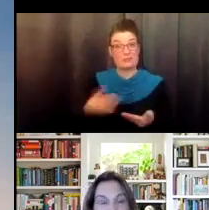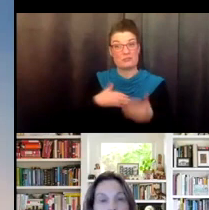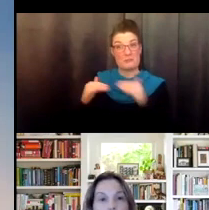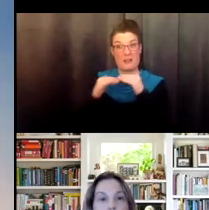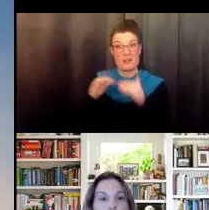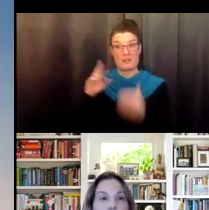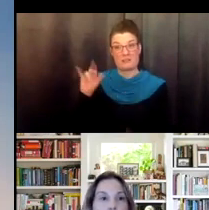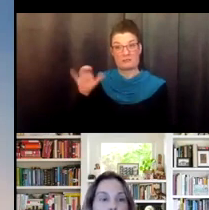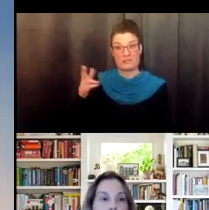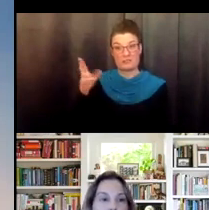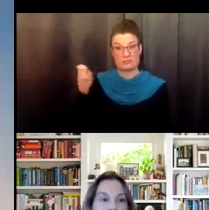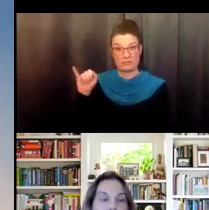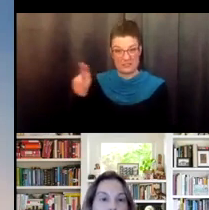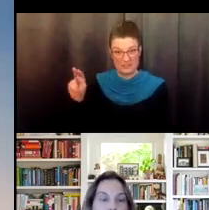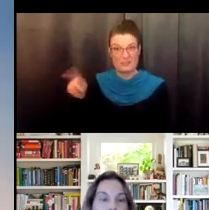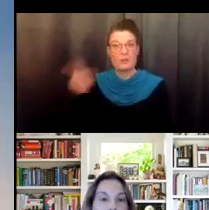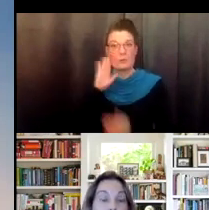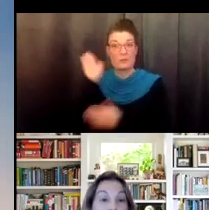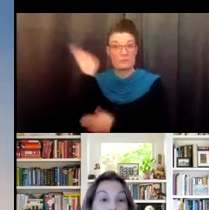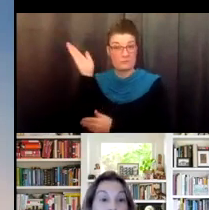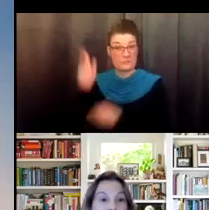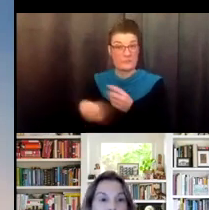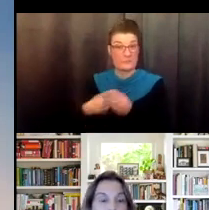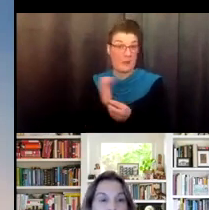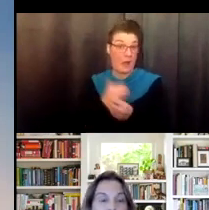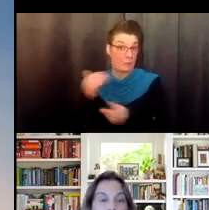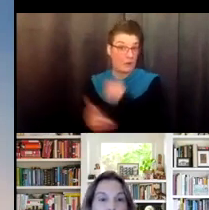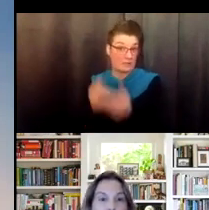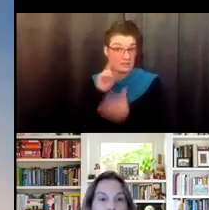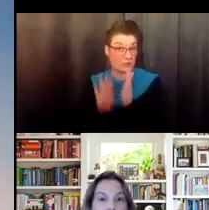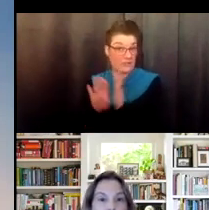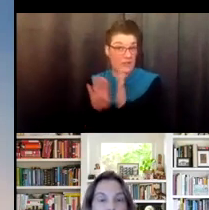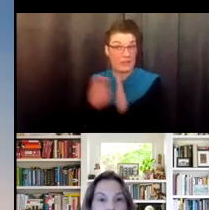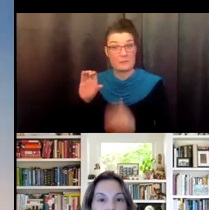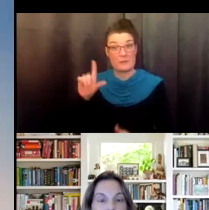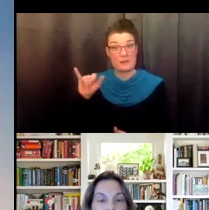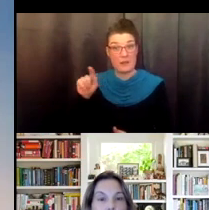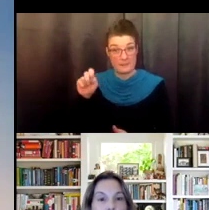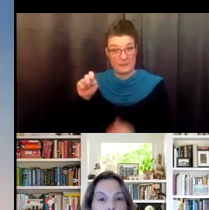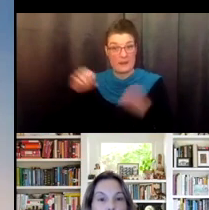Chen, who is going to present on our process of developing the climate action plan